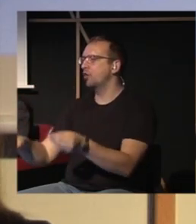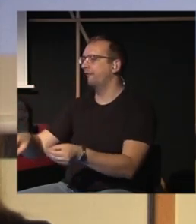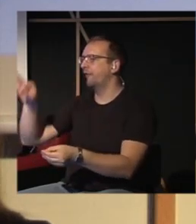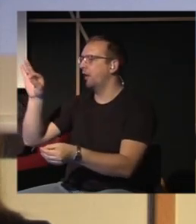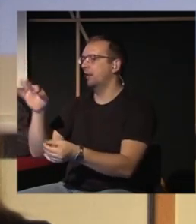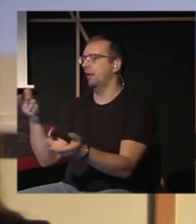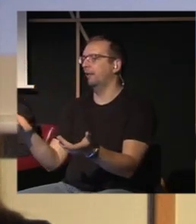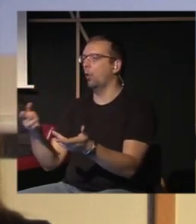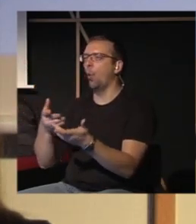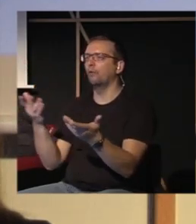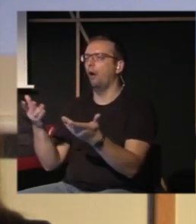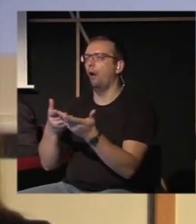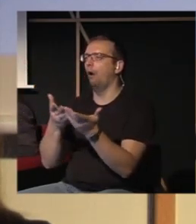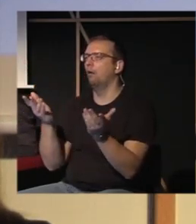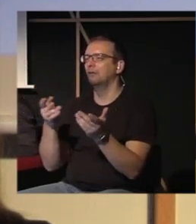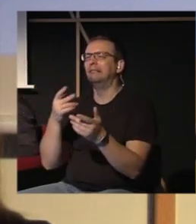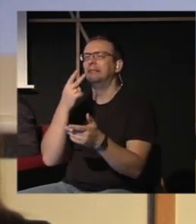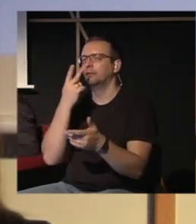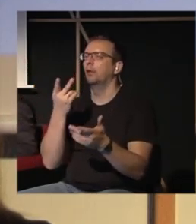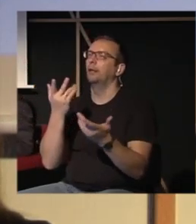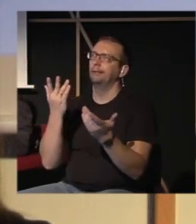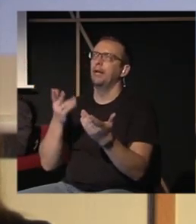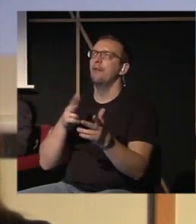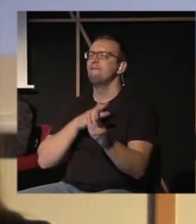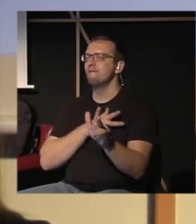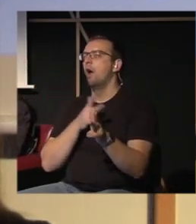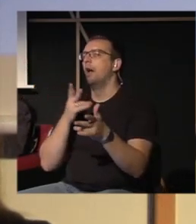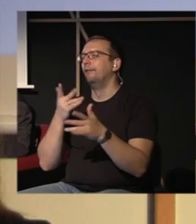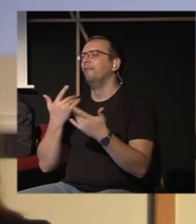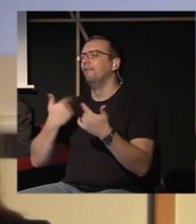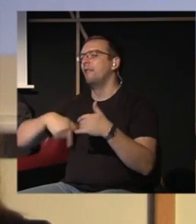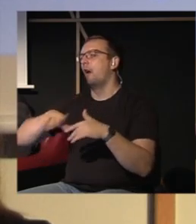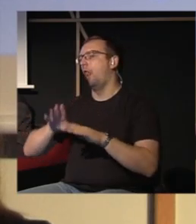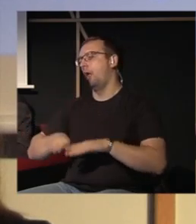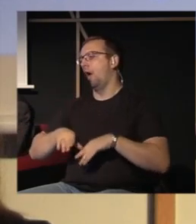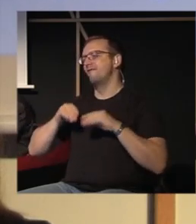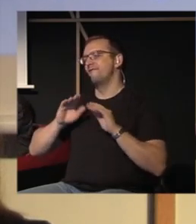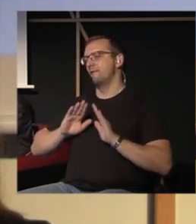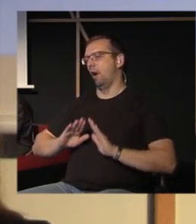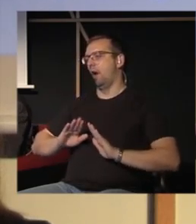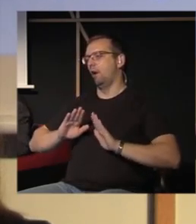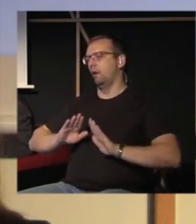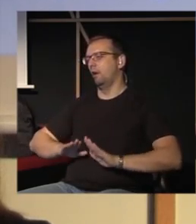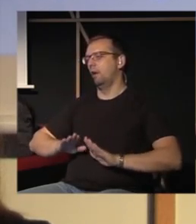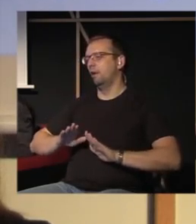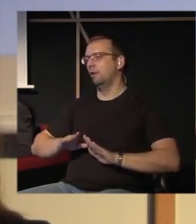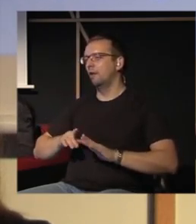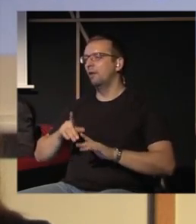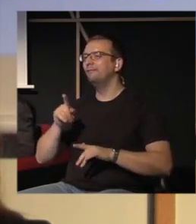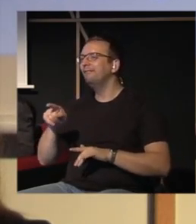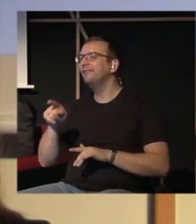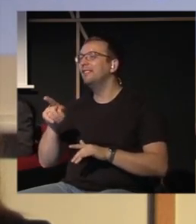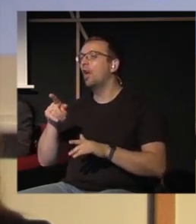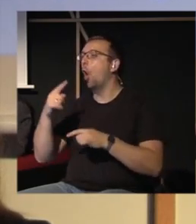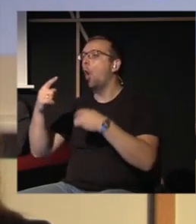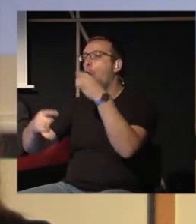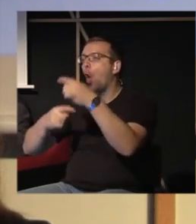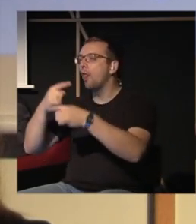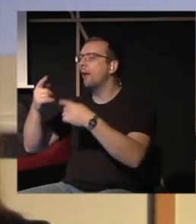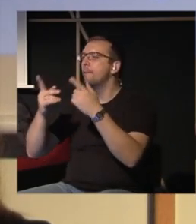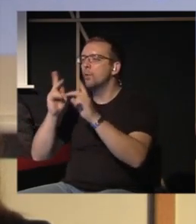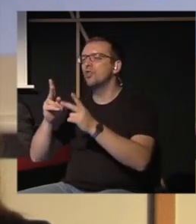clubs appointing a disability access officer. But I think what should always motivate you is, first of all, the stories you hear, but as